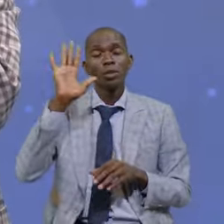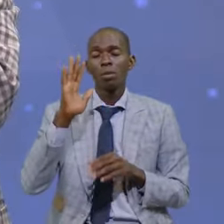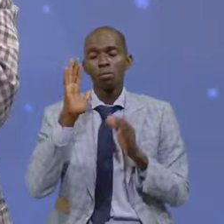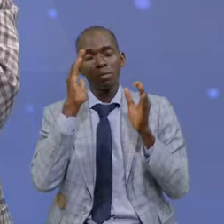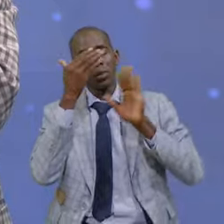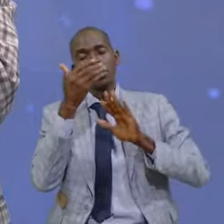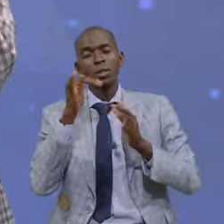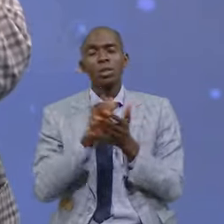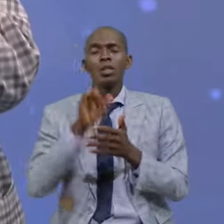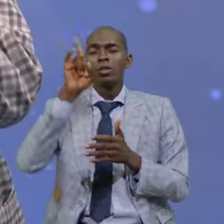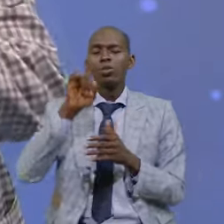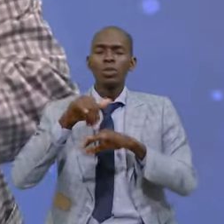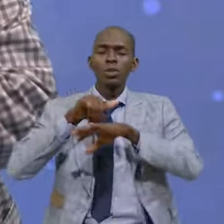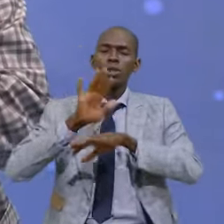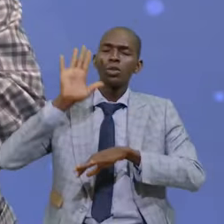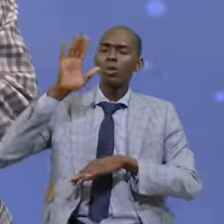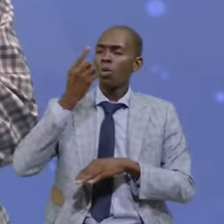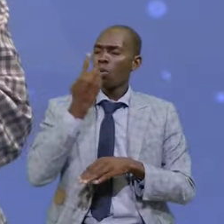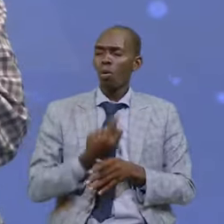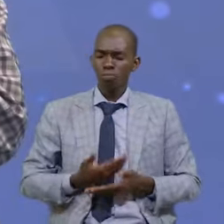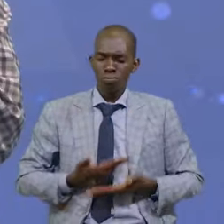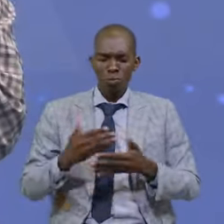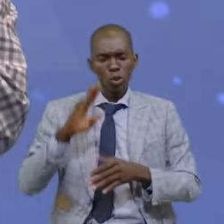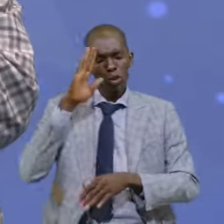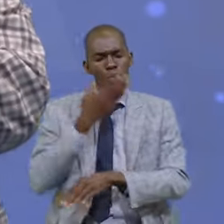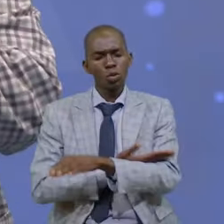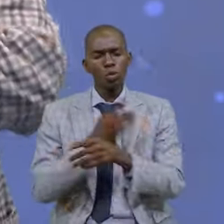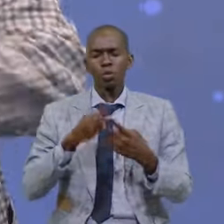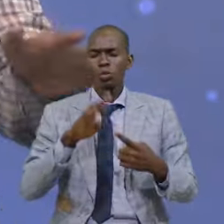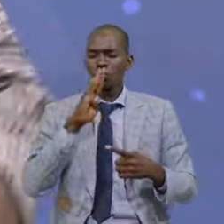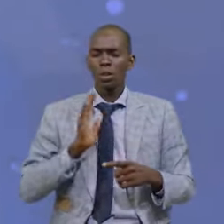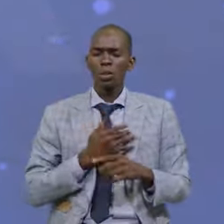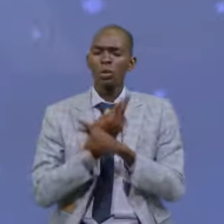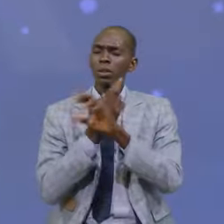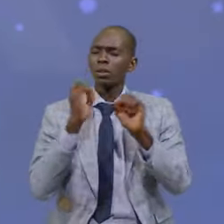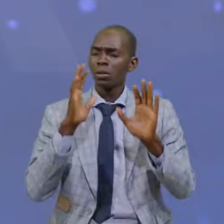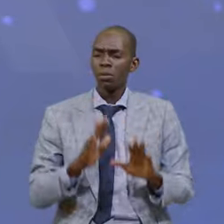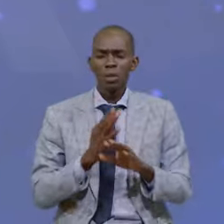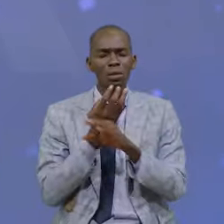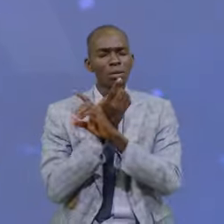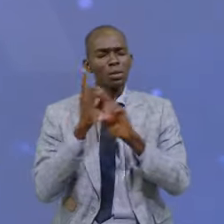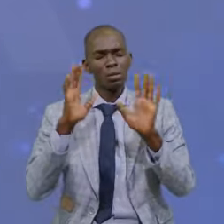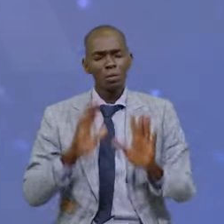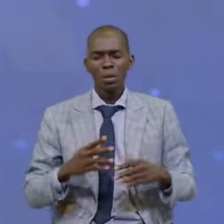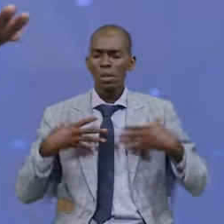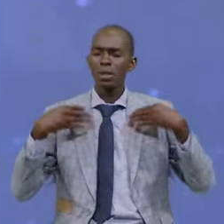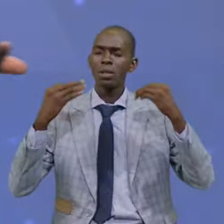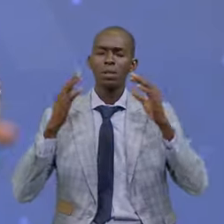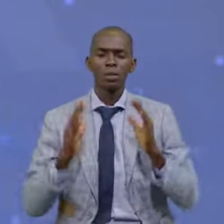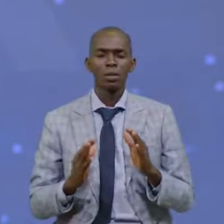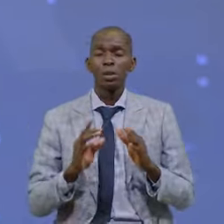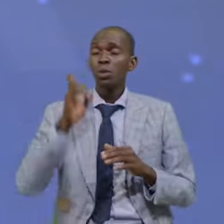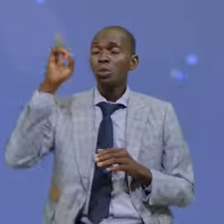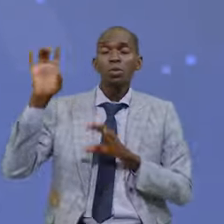begotten Son to be our Redeemer, our Deliverer, our Healer. You didn't send him